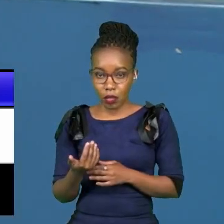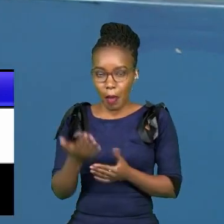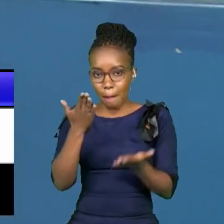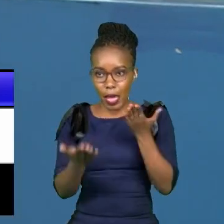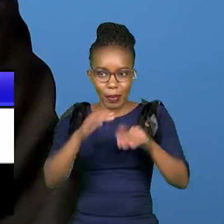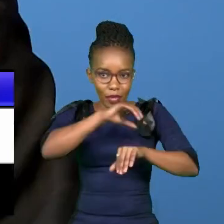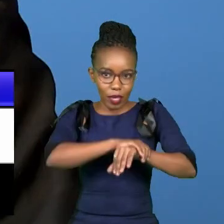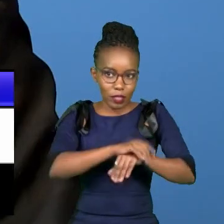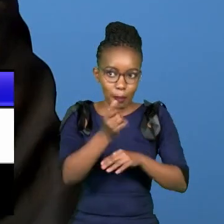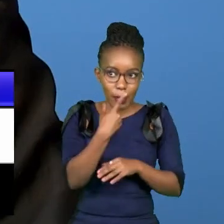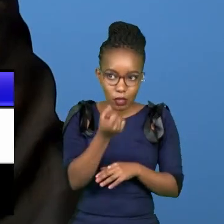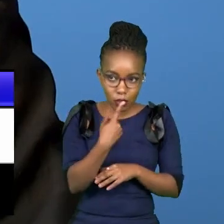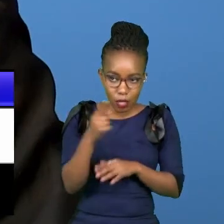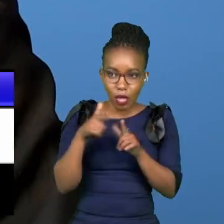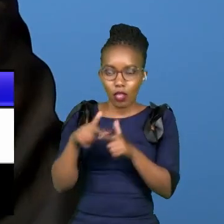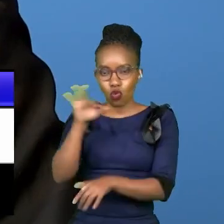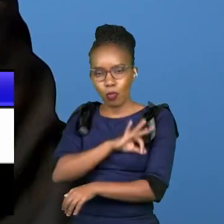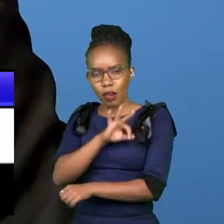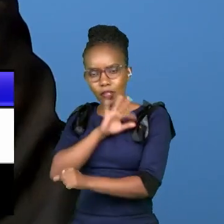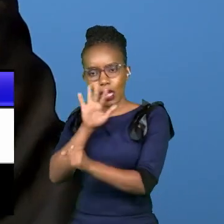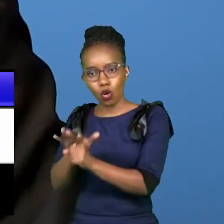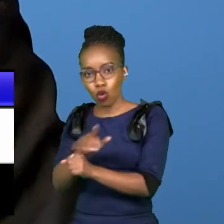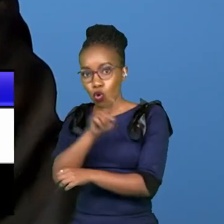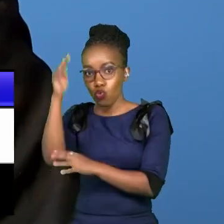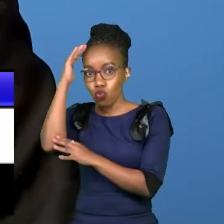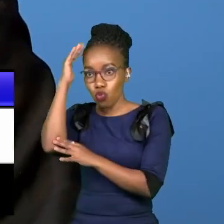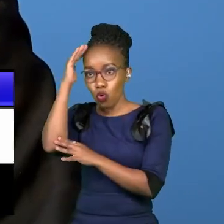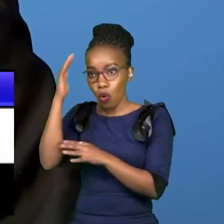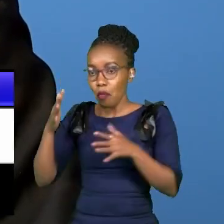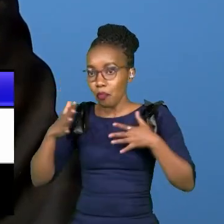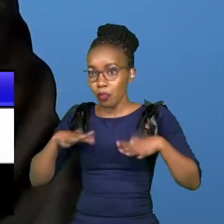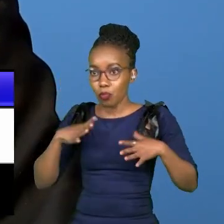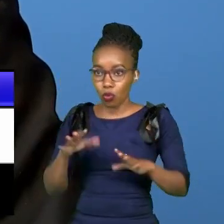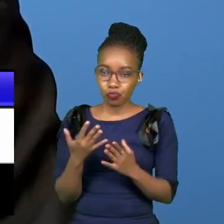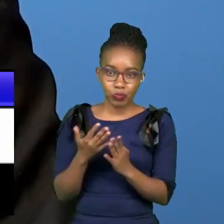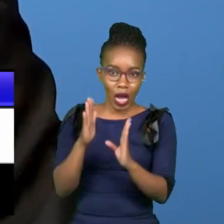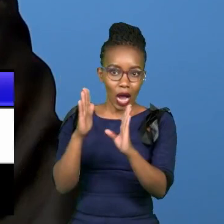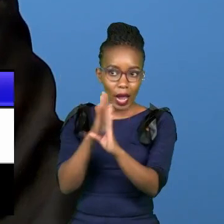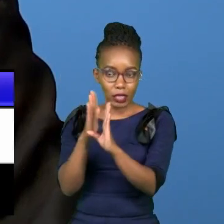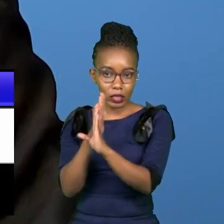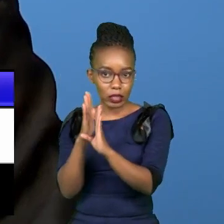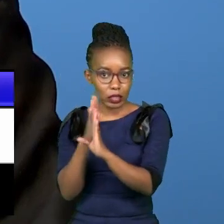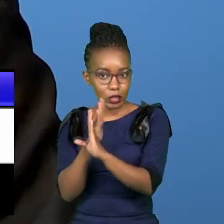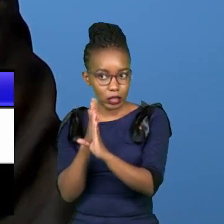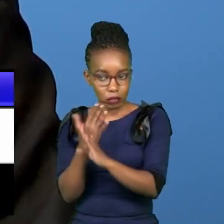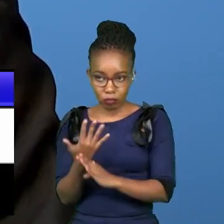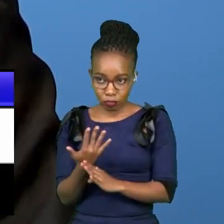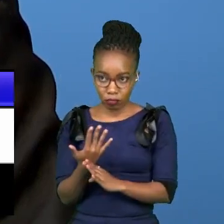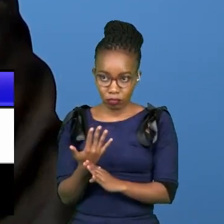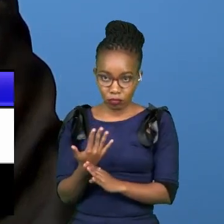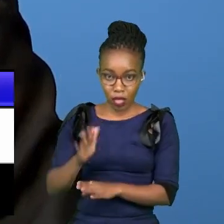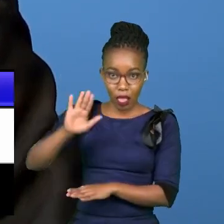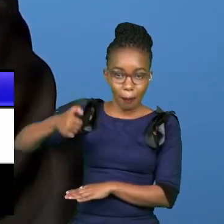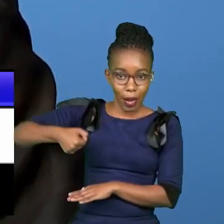of medicines and you make a lot of money. You know, people sometimes they can hide it in maybe in their